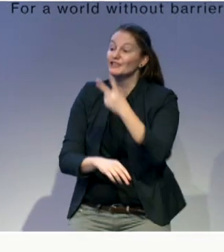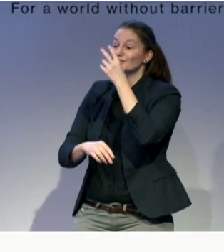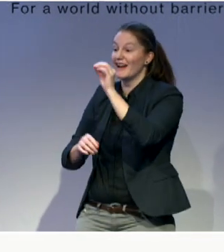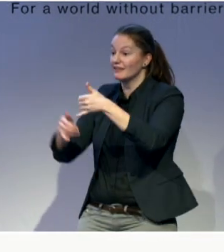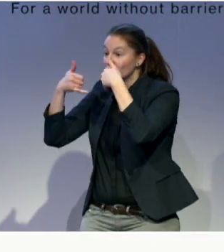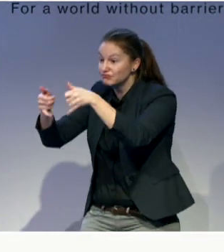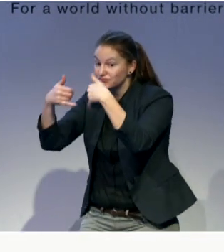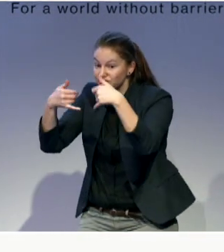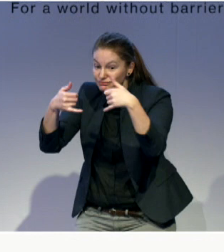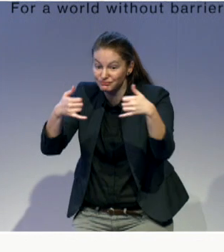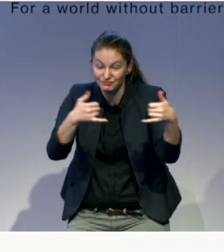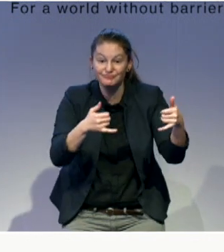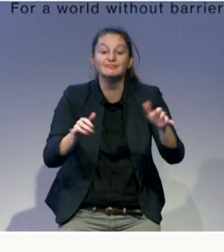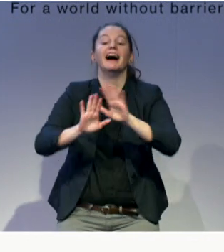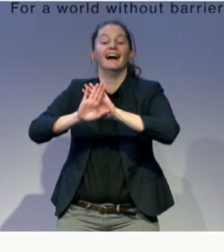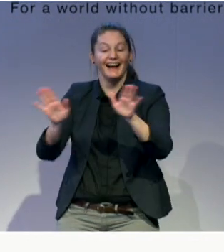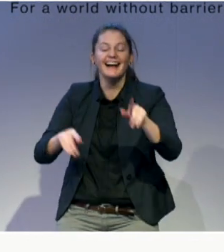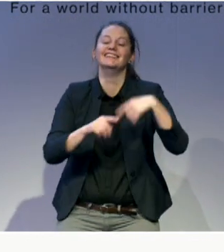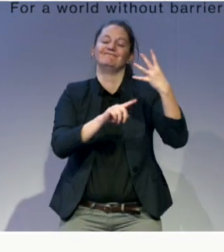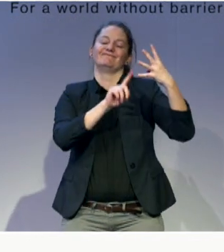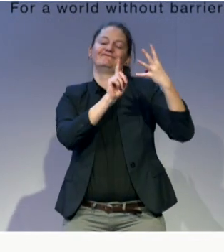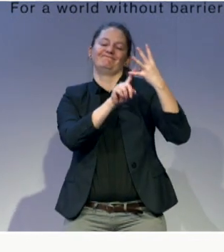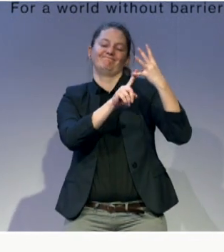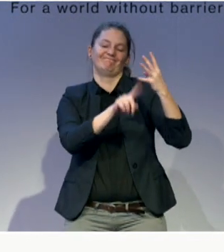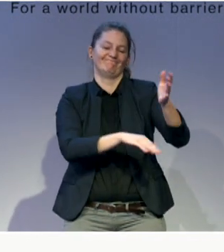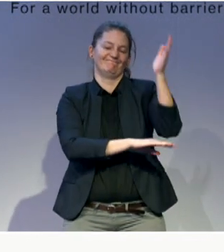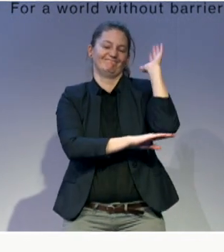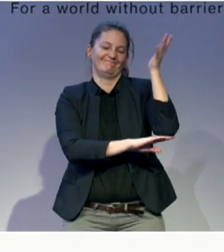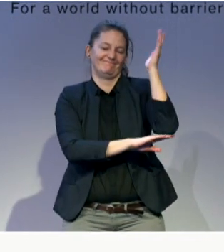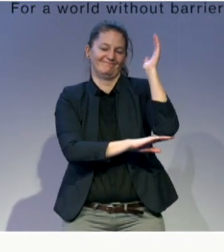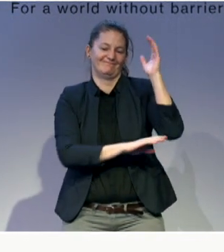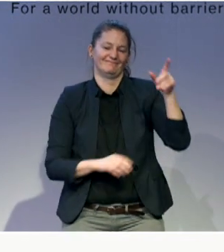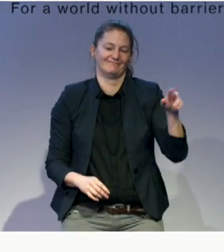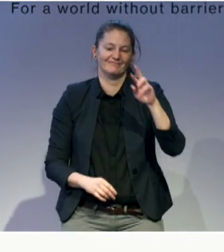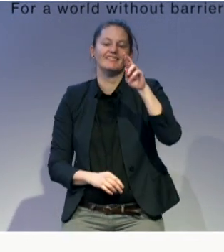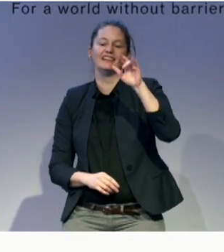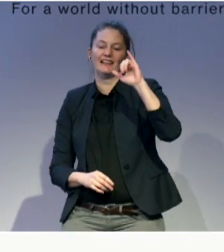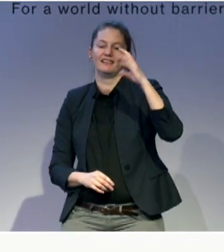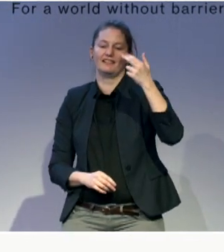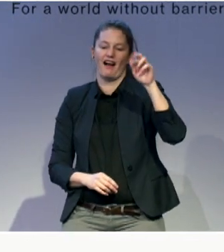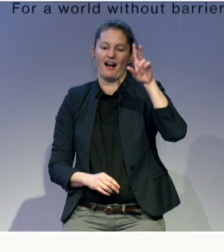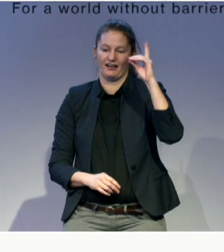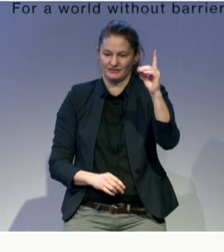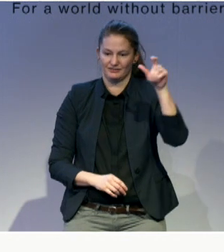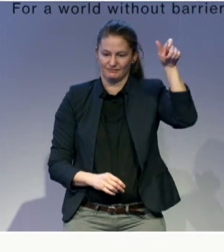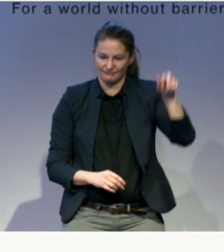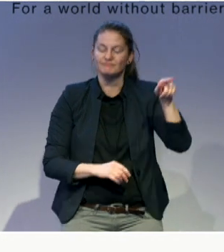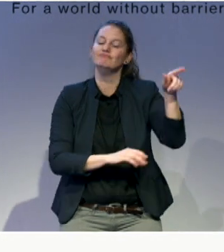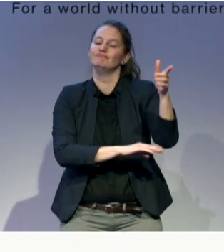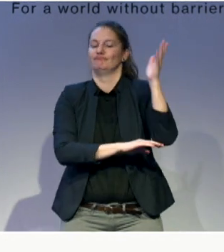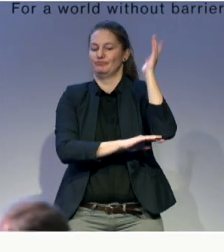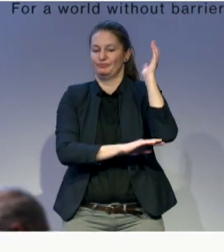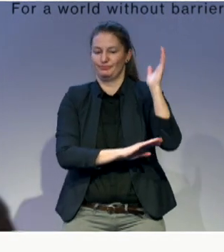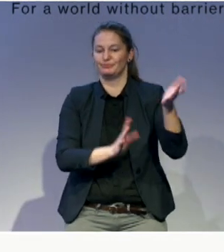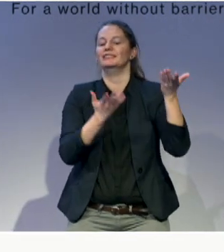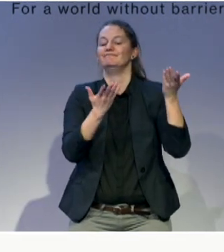here we go. So here we'll battle down the hatches, lots of energy, and can we please bring back to the stage Martin